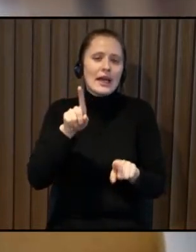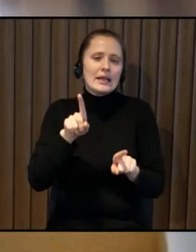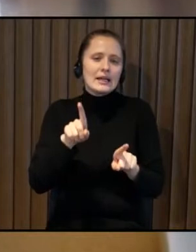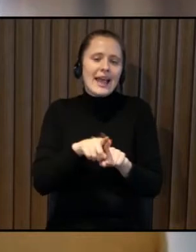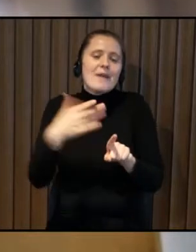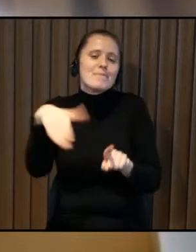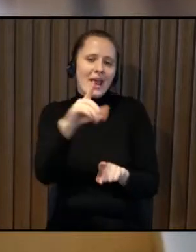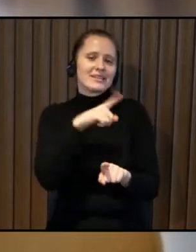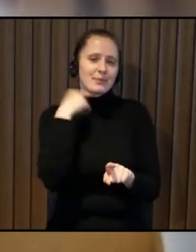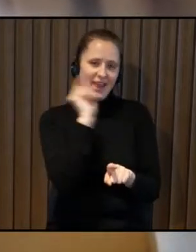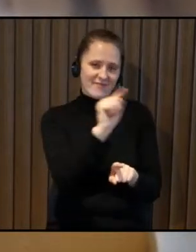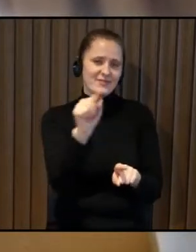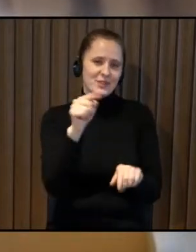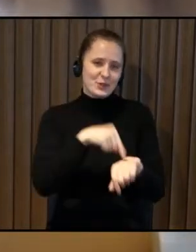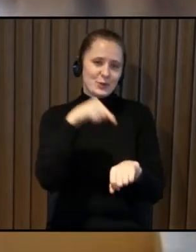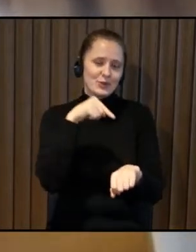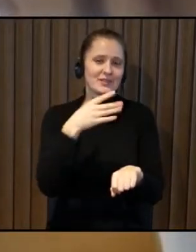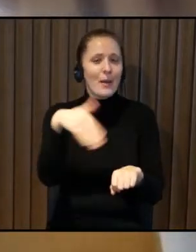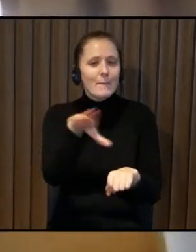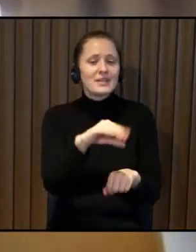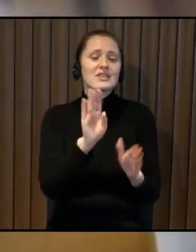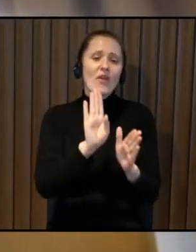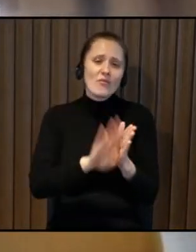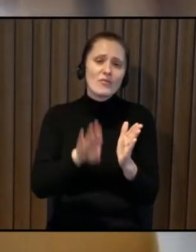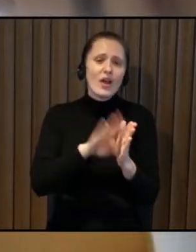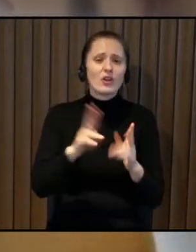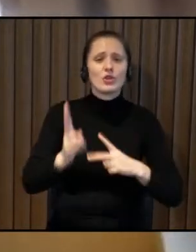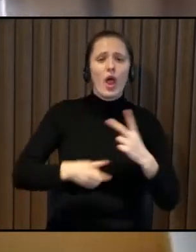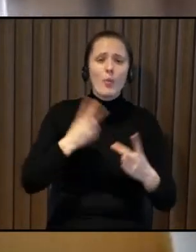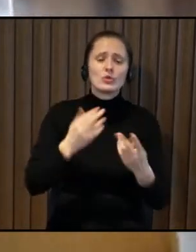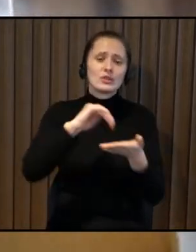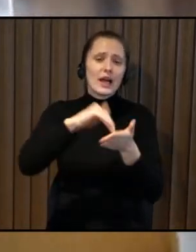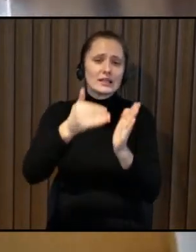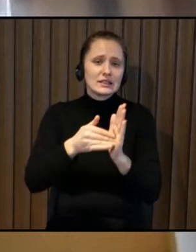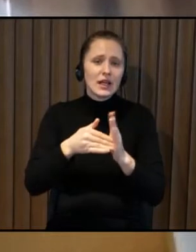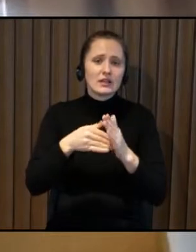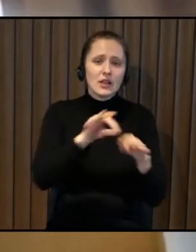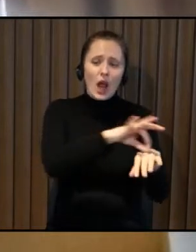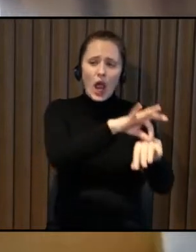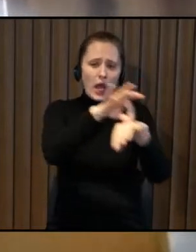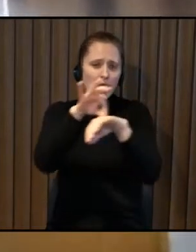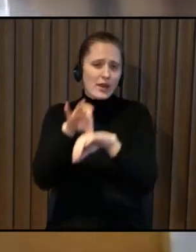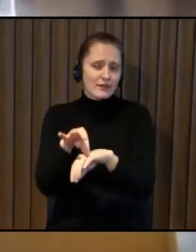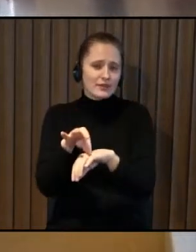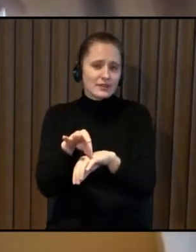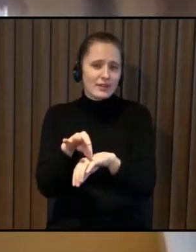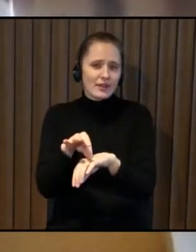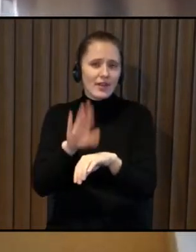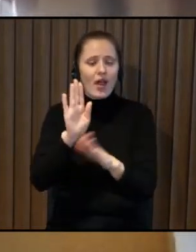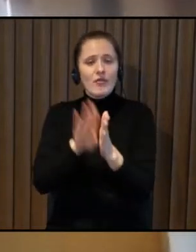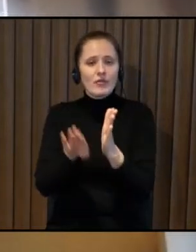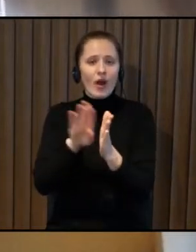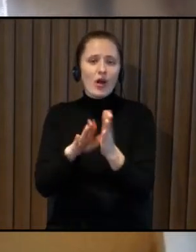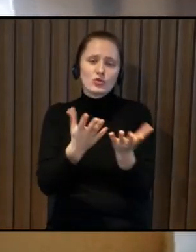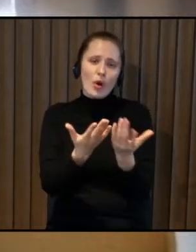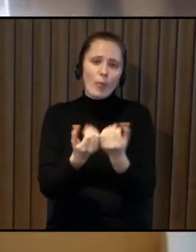feel how we want them to feel. We can either bring them to